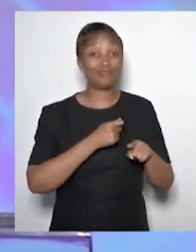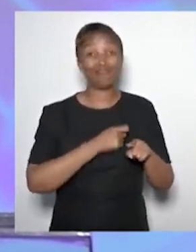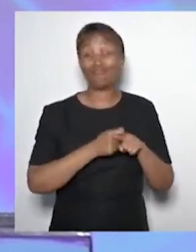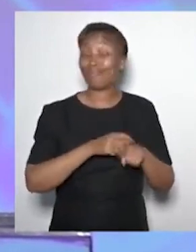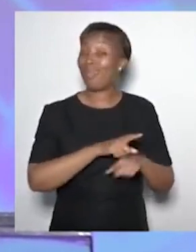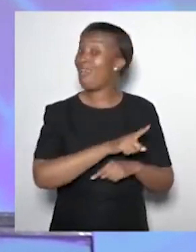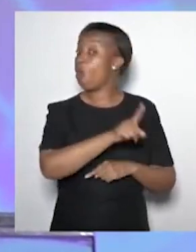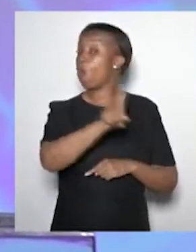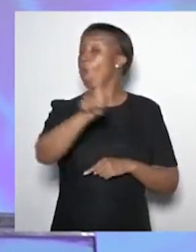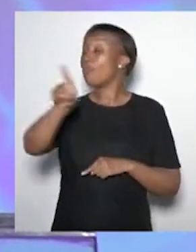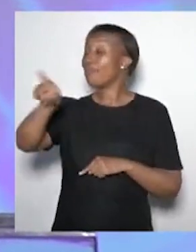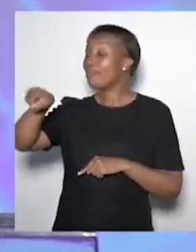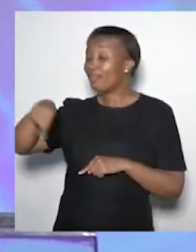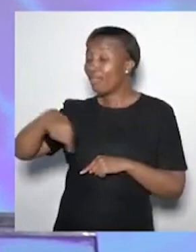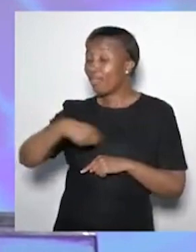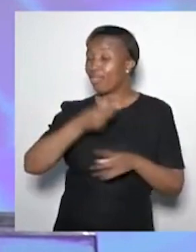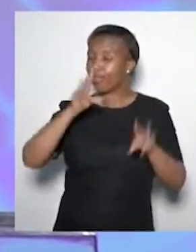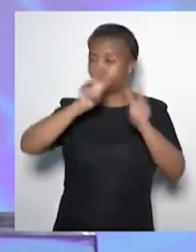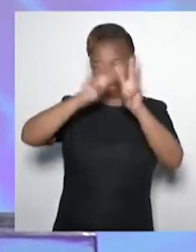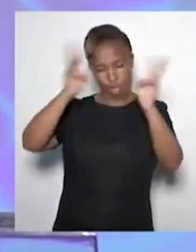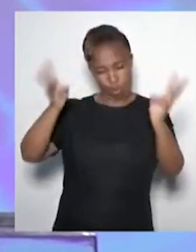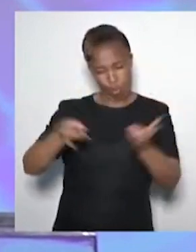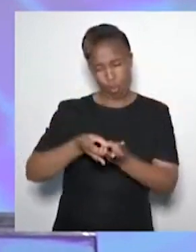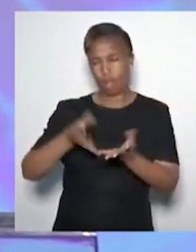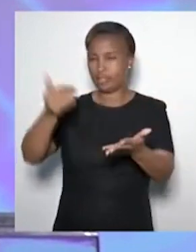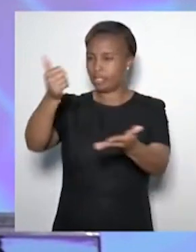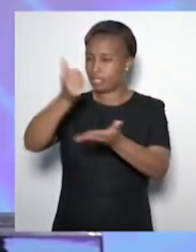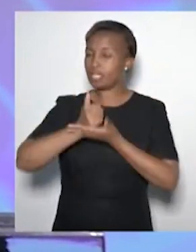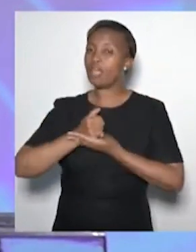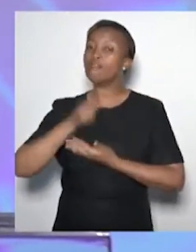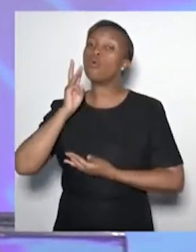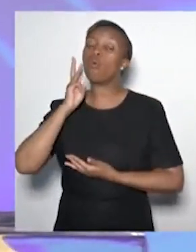we would save the world.